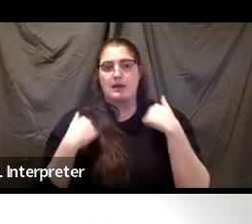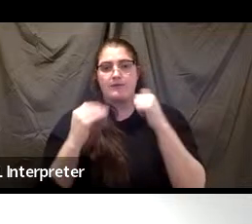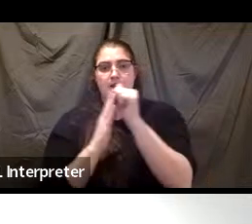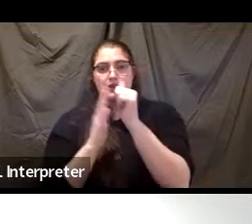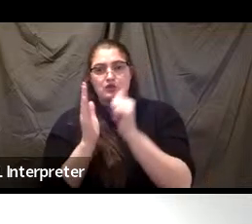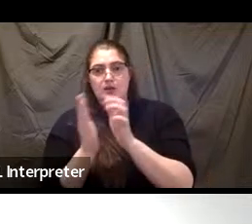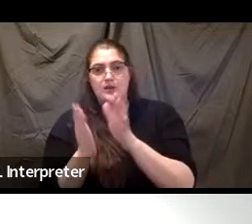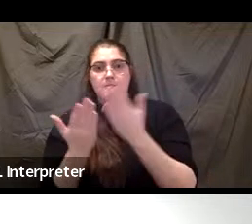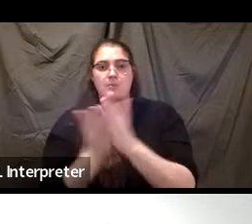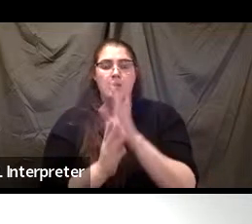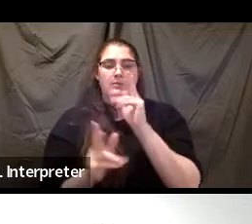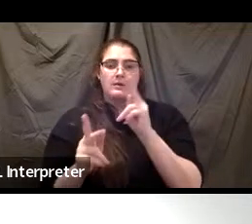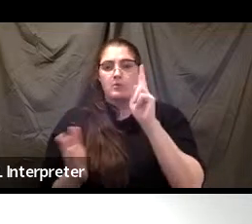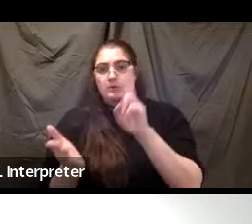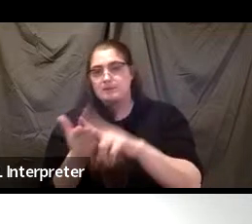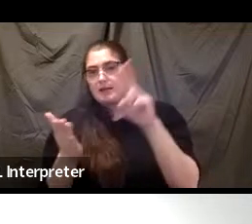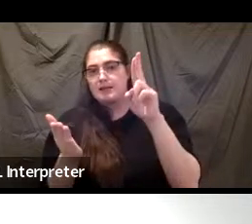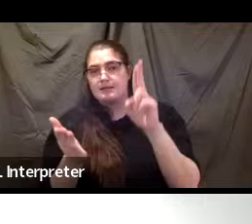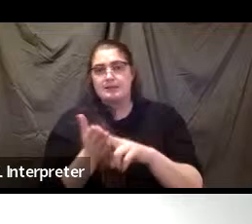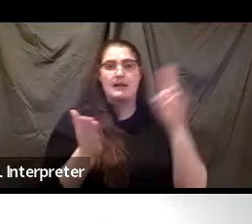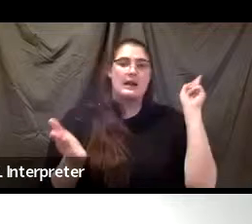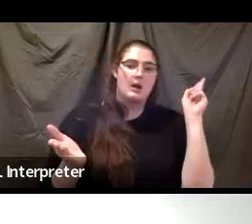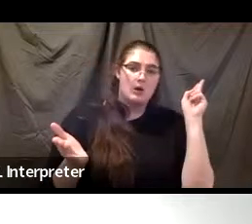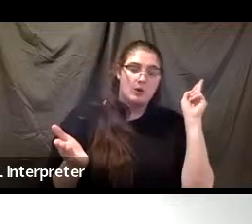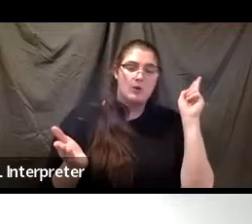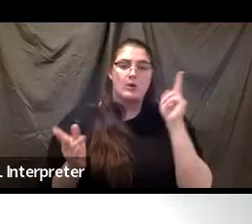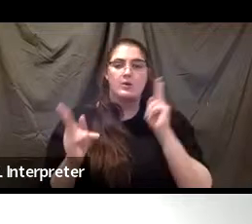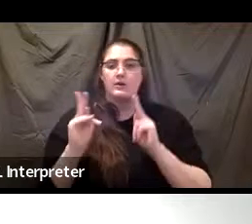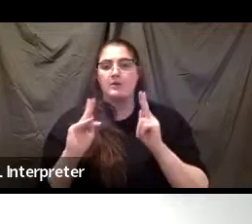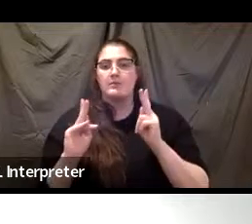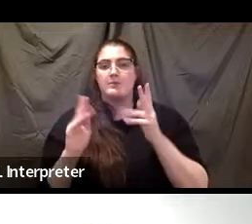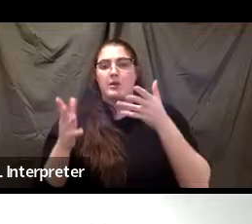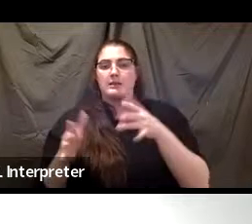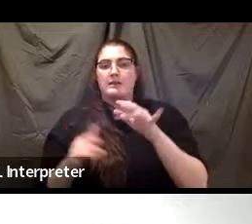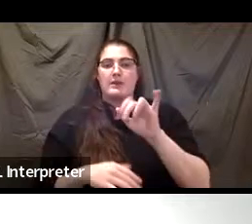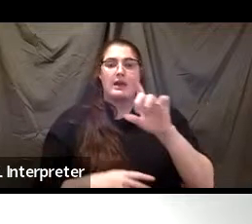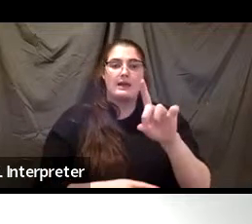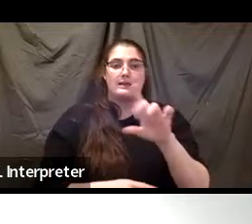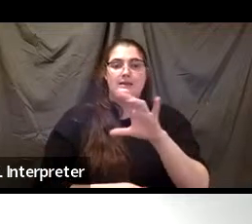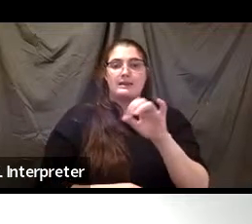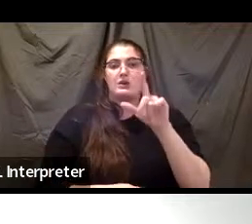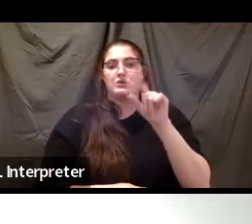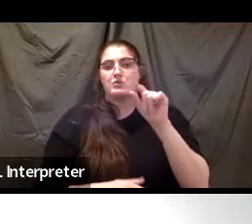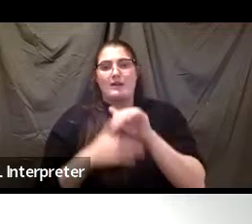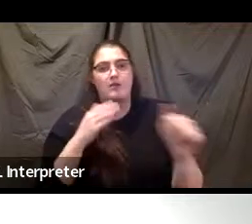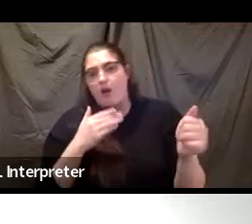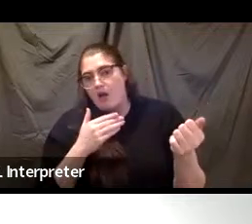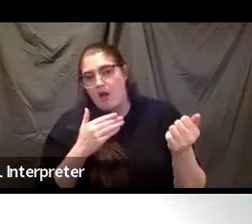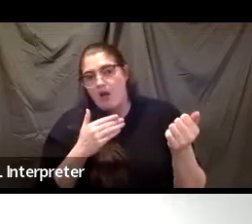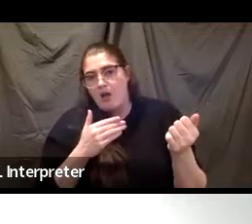people sign in, sign out. We're going to have people leave their ID and $20,